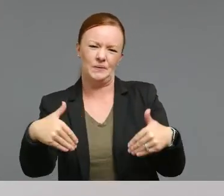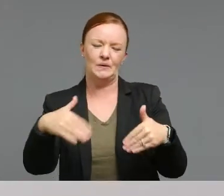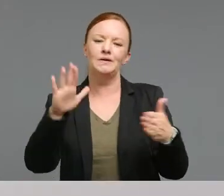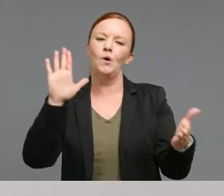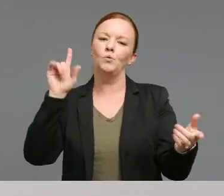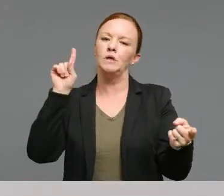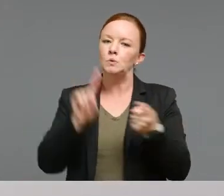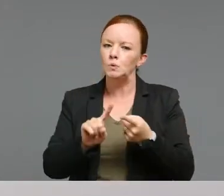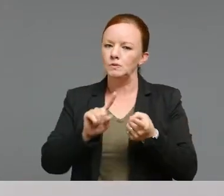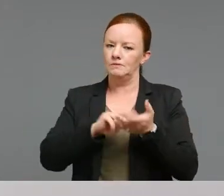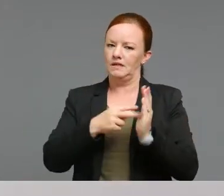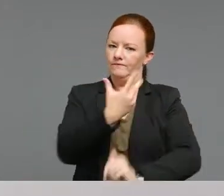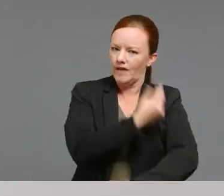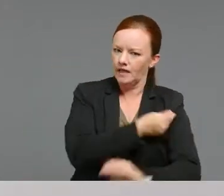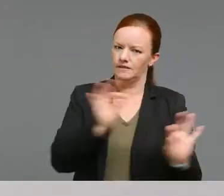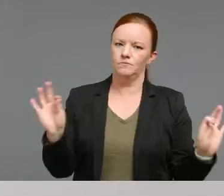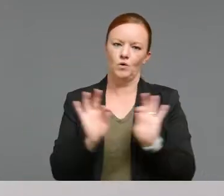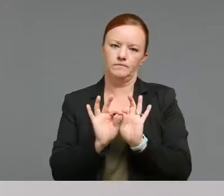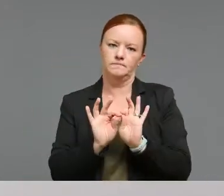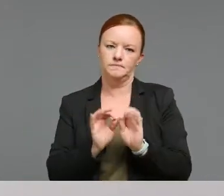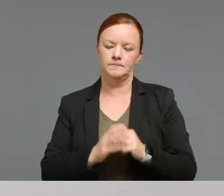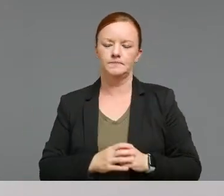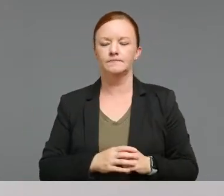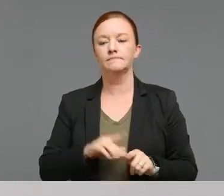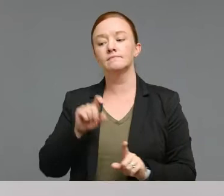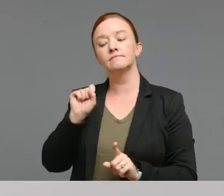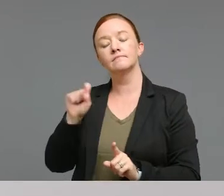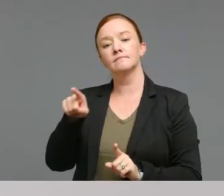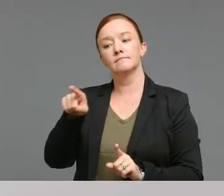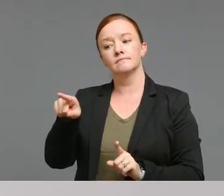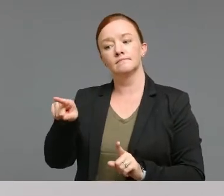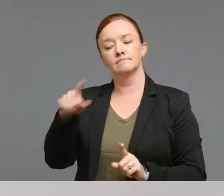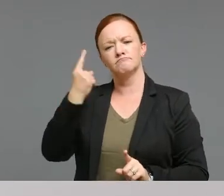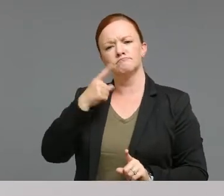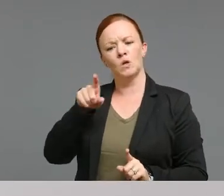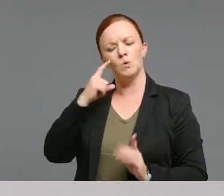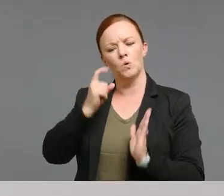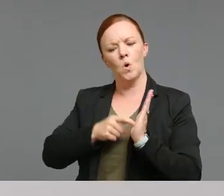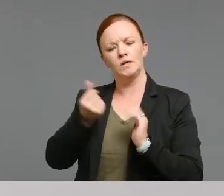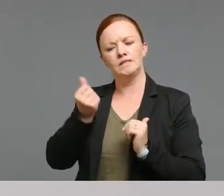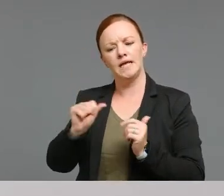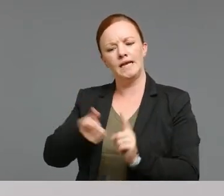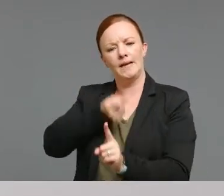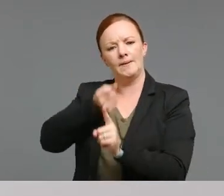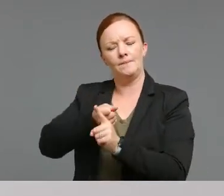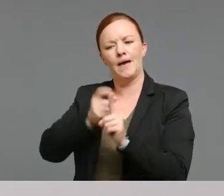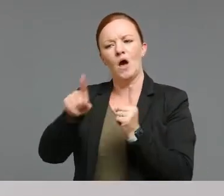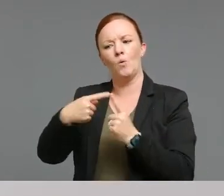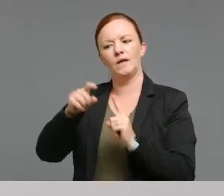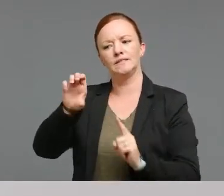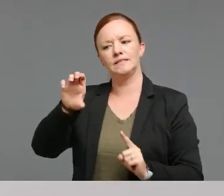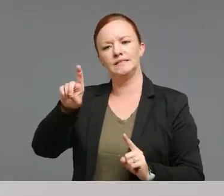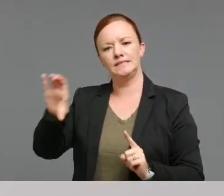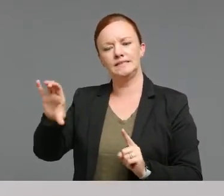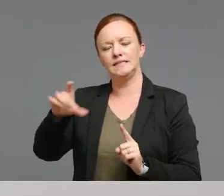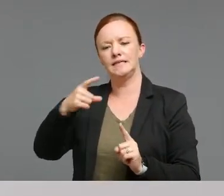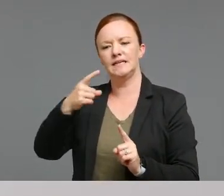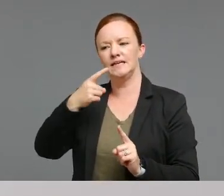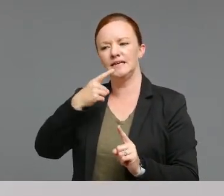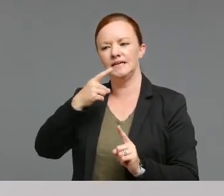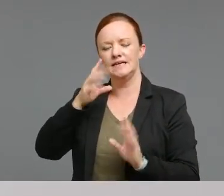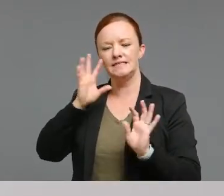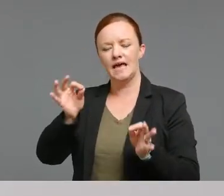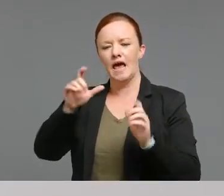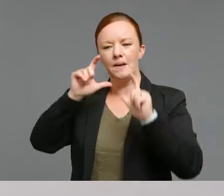doesn't happen. Did you see any effects from the CDC's guidance lifting mask guidelines